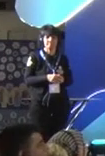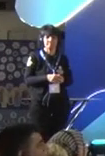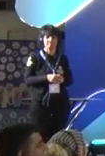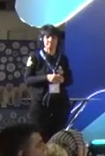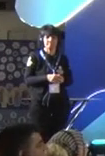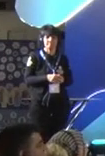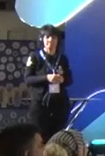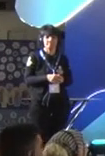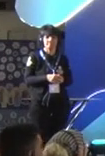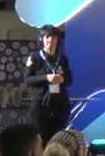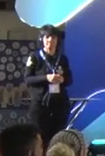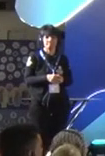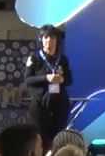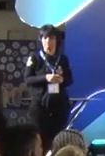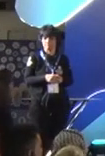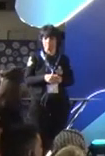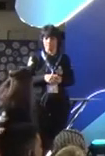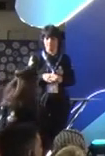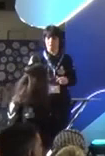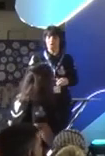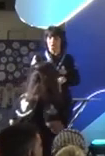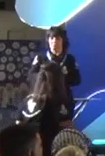Eu gostei muito